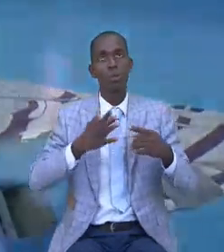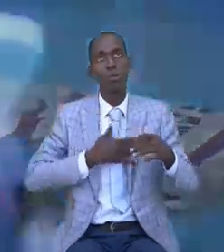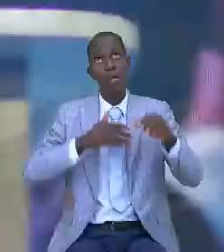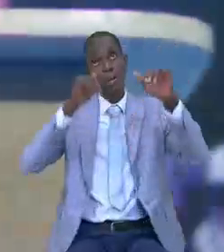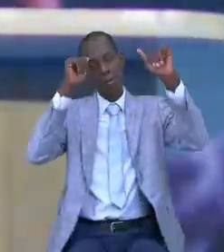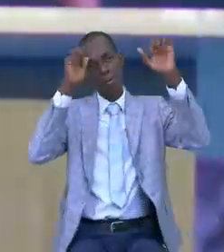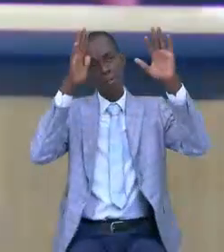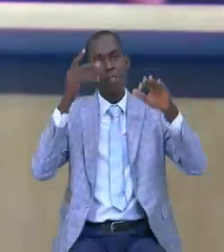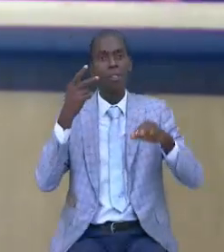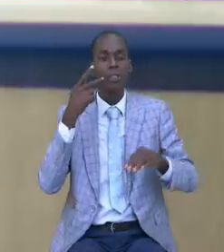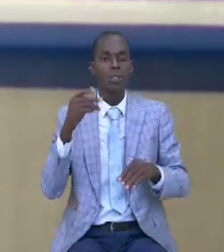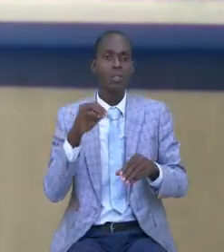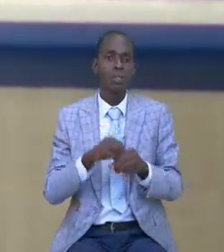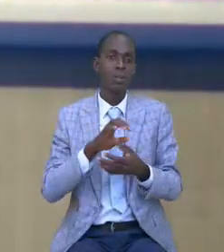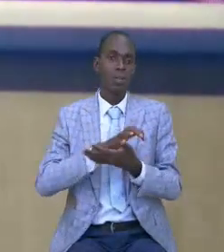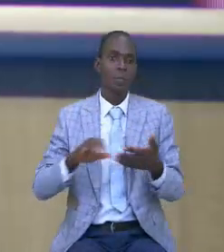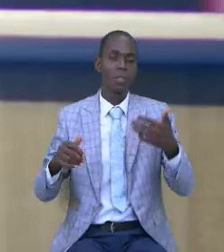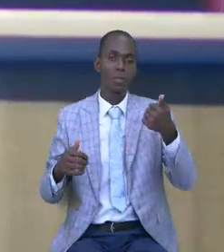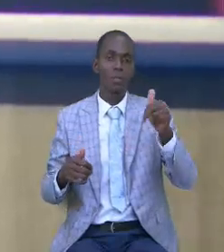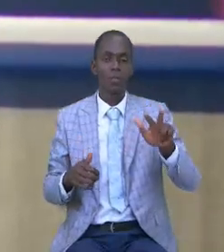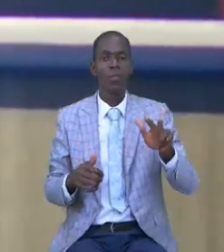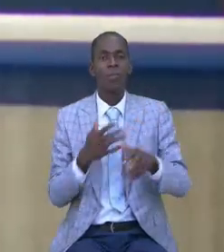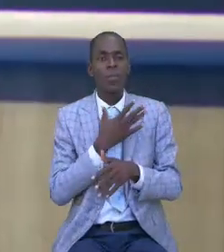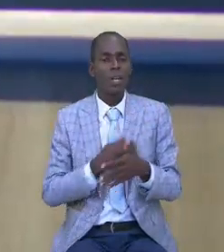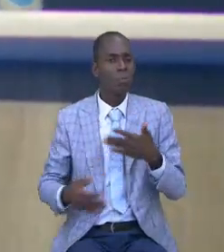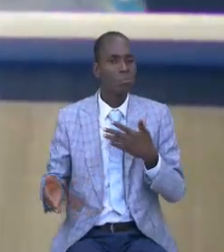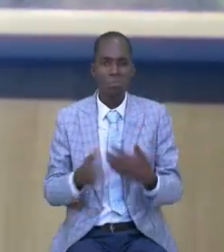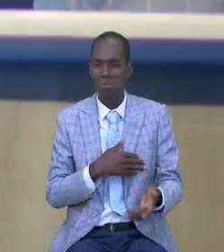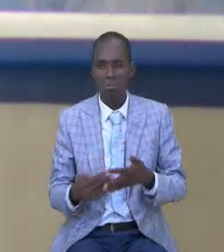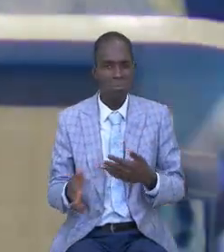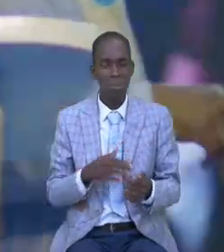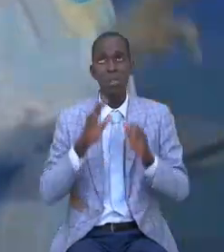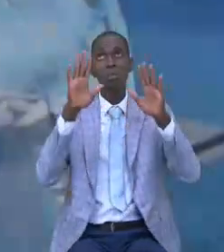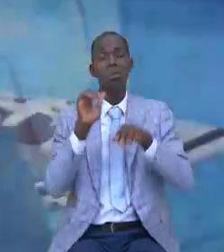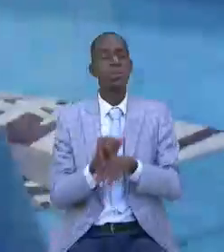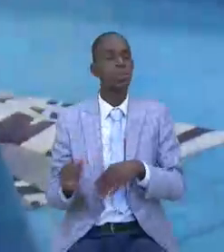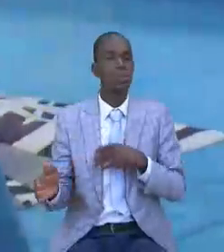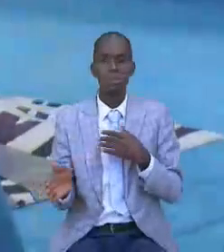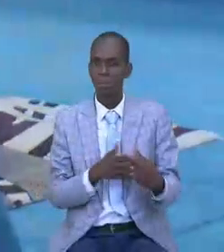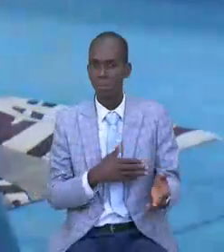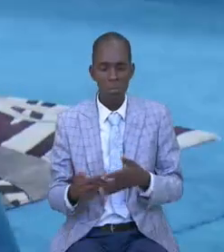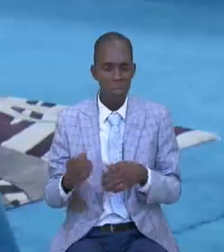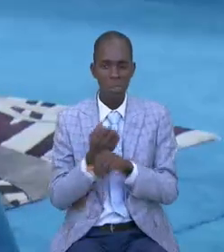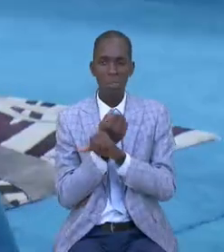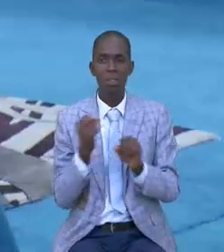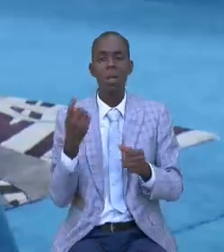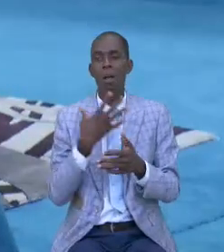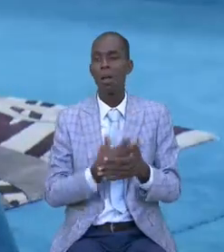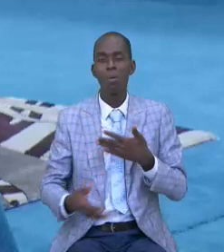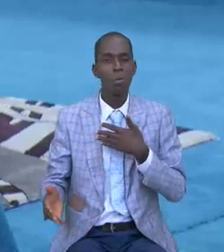Look at verse 13. In verse 13, and whatsoever miracle, and whatsoever salvation,